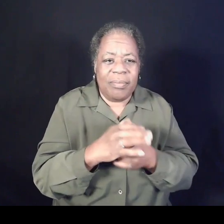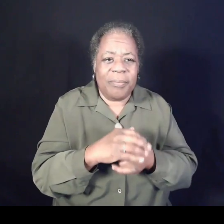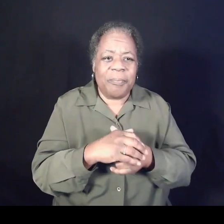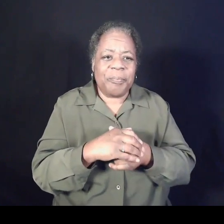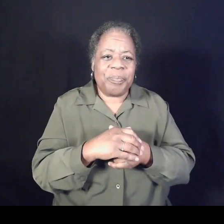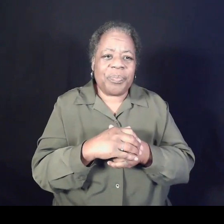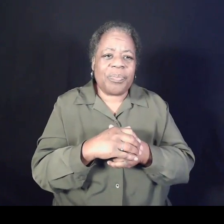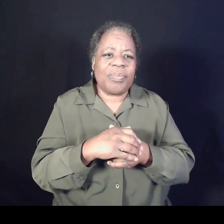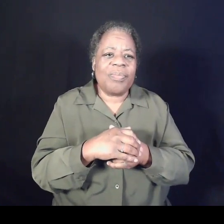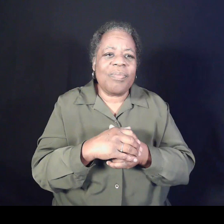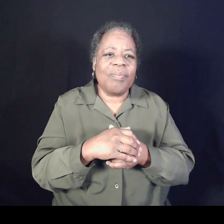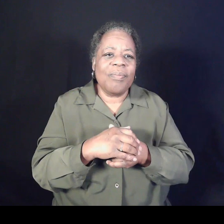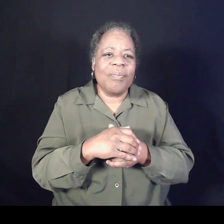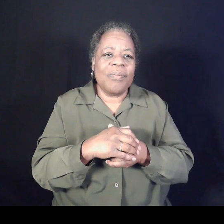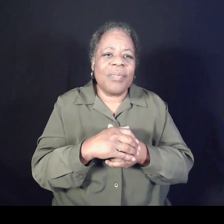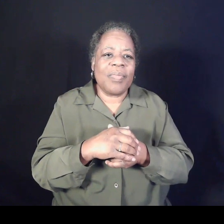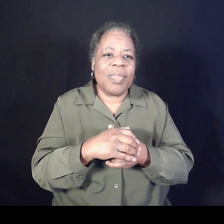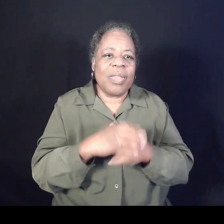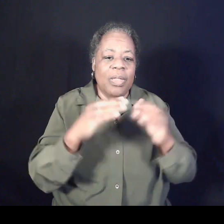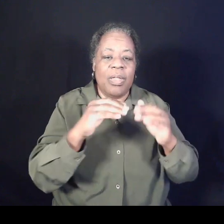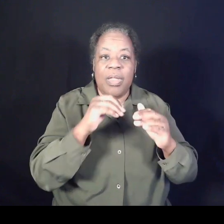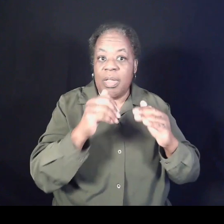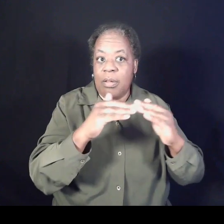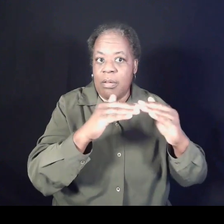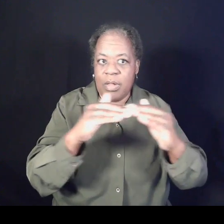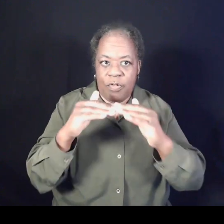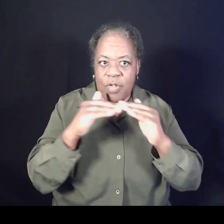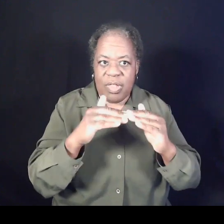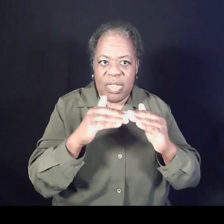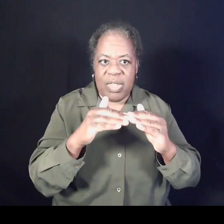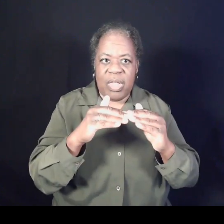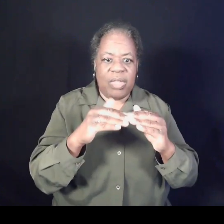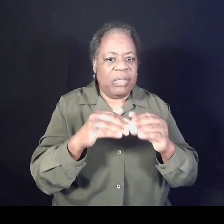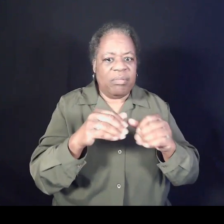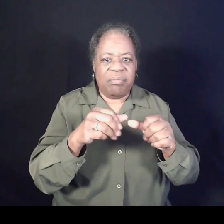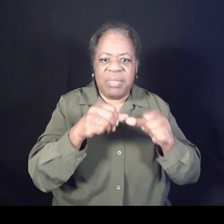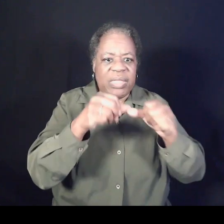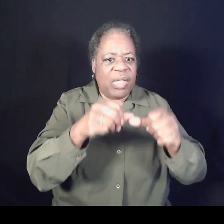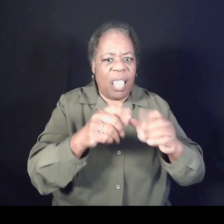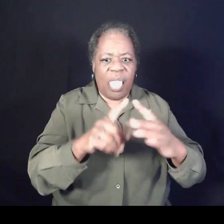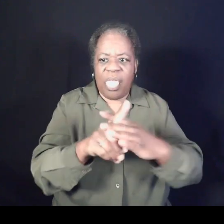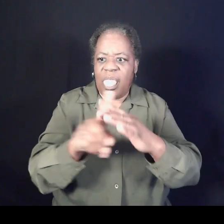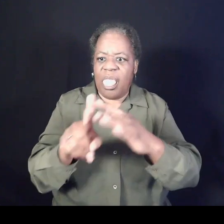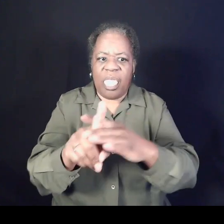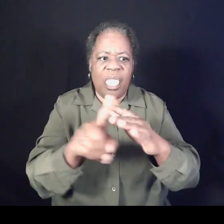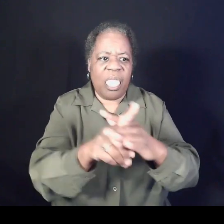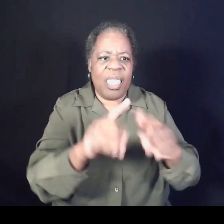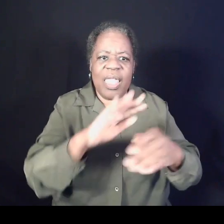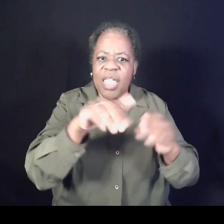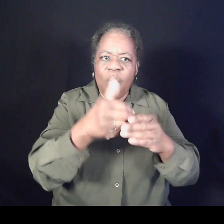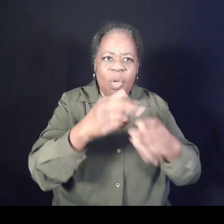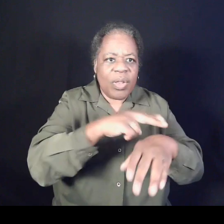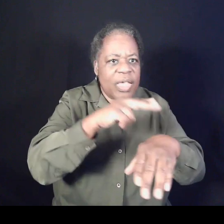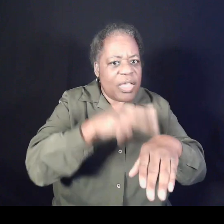But just as injustice continues to rear its head in every nation on earth, including our own,